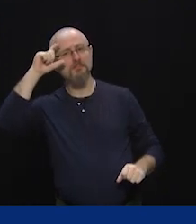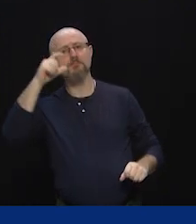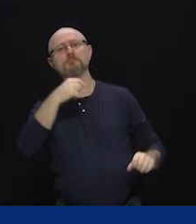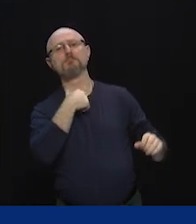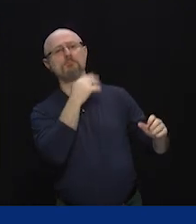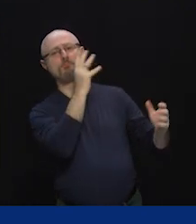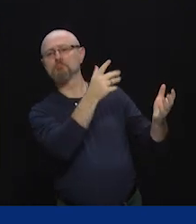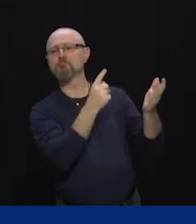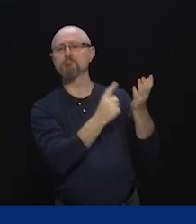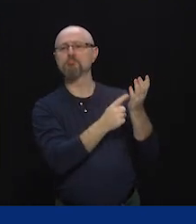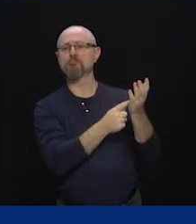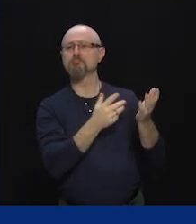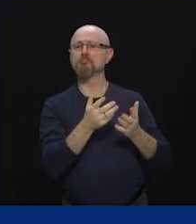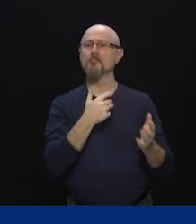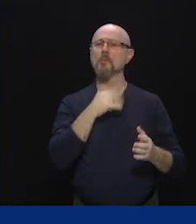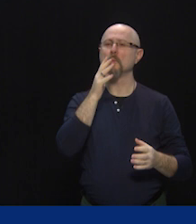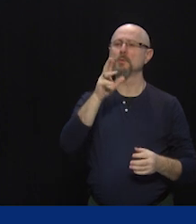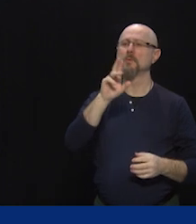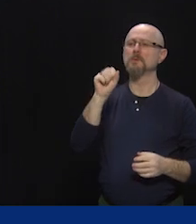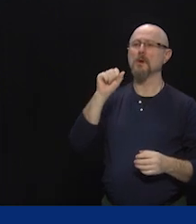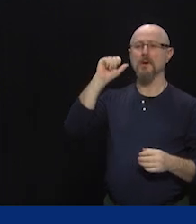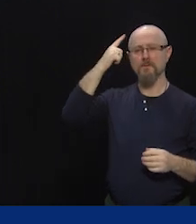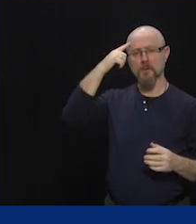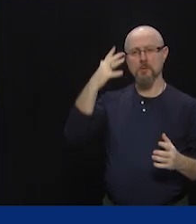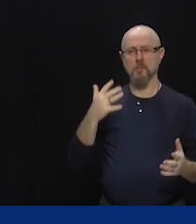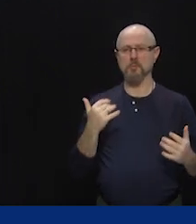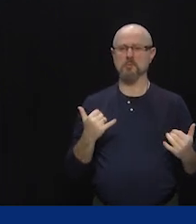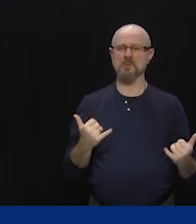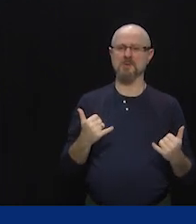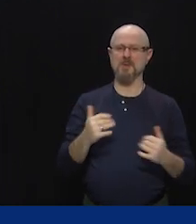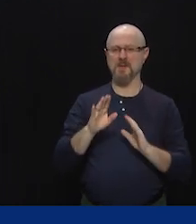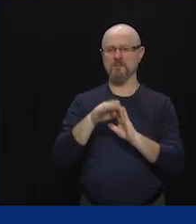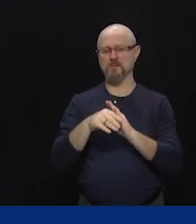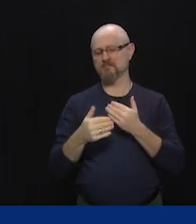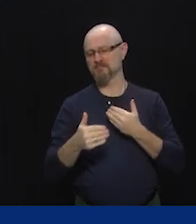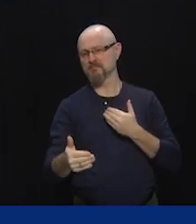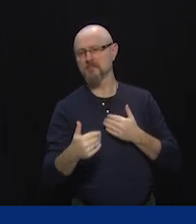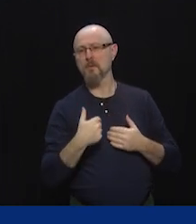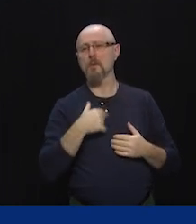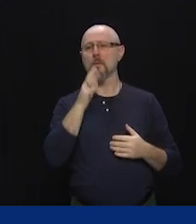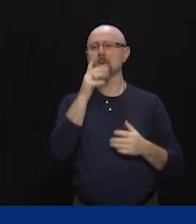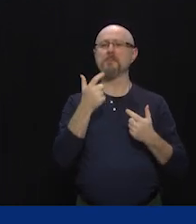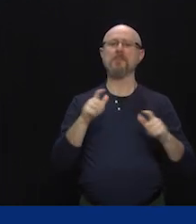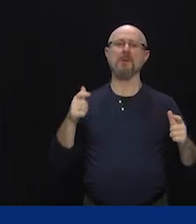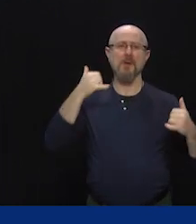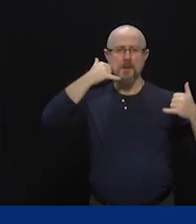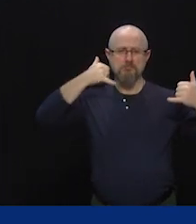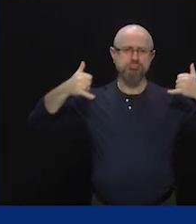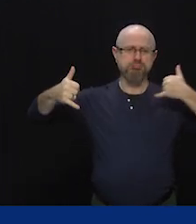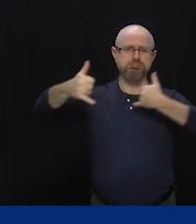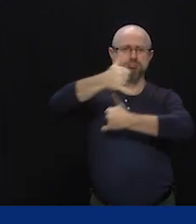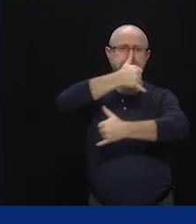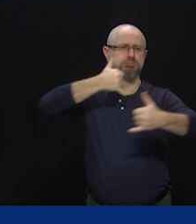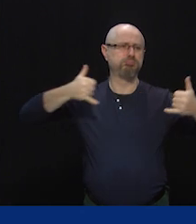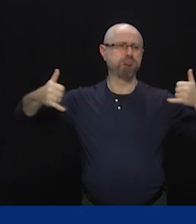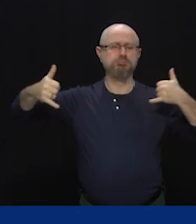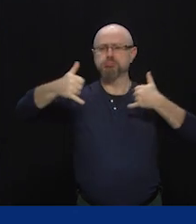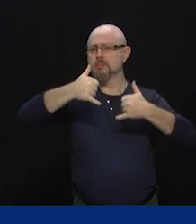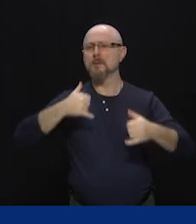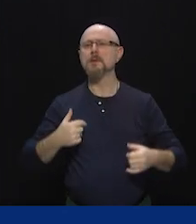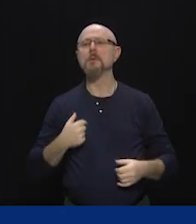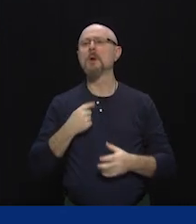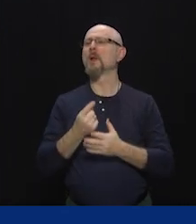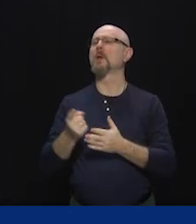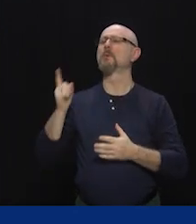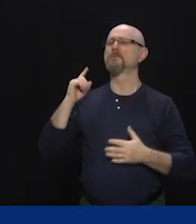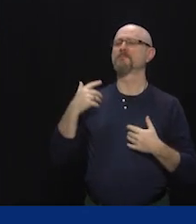U.S. governors in another half an hour or so, 45 minutes. I'll be on that call with President Biden. And I spoke with him separately last week